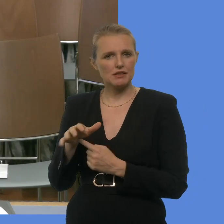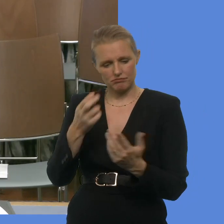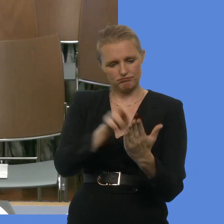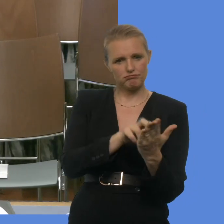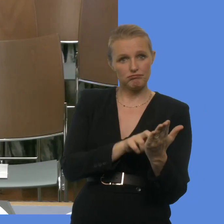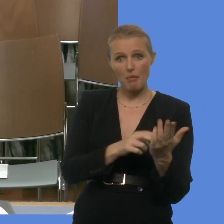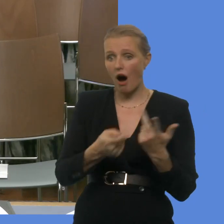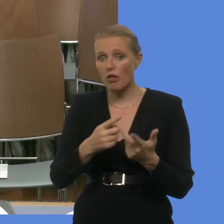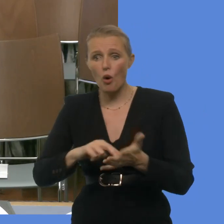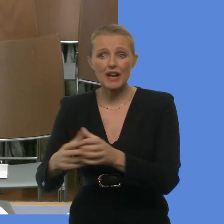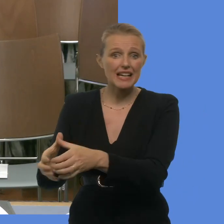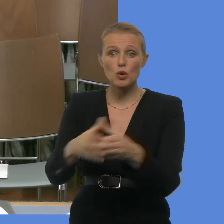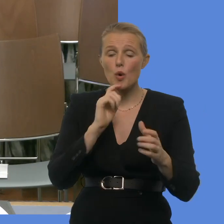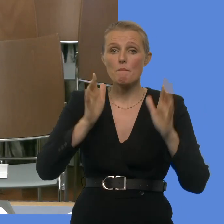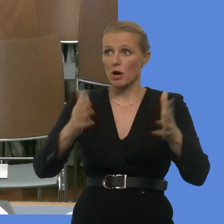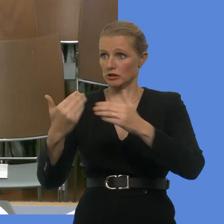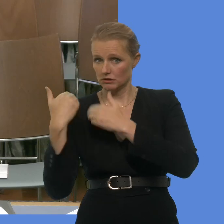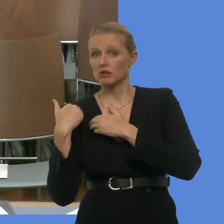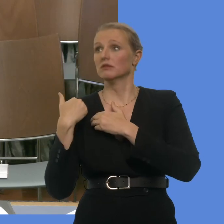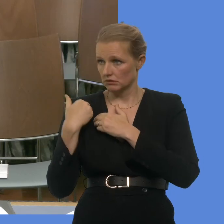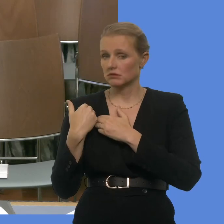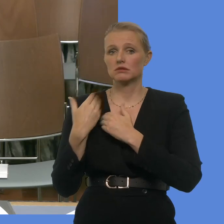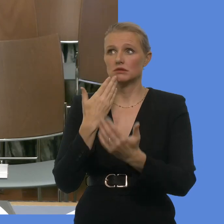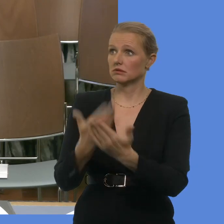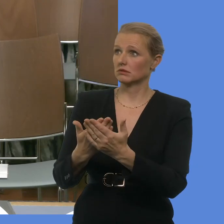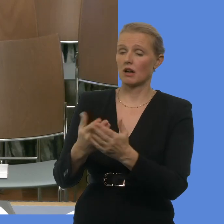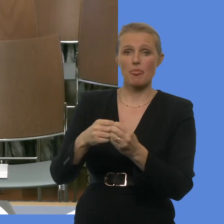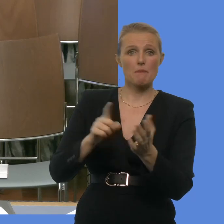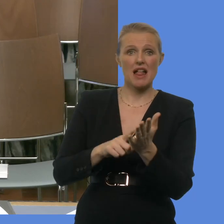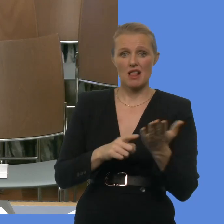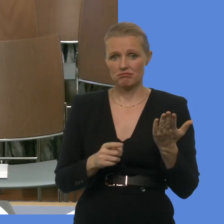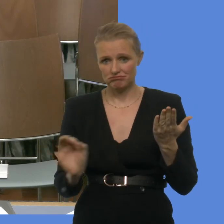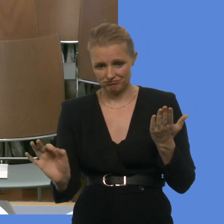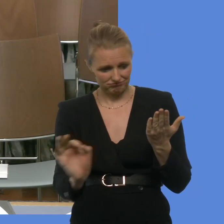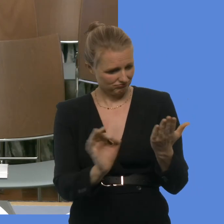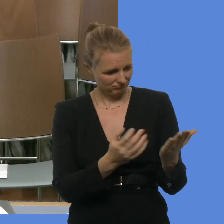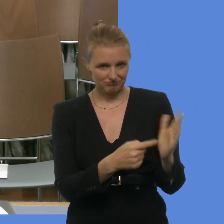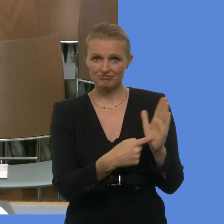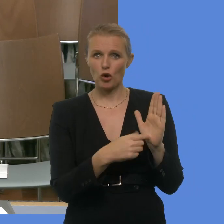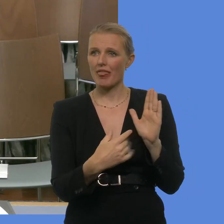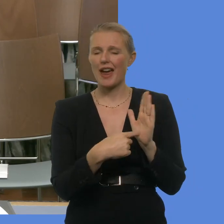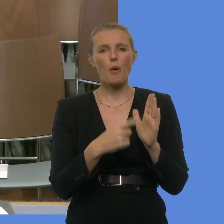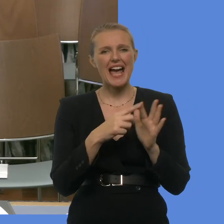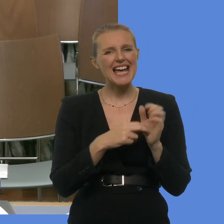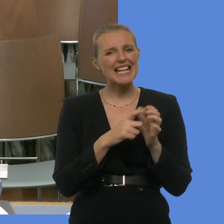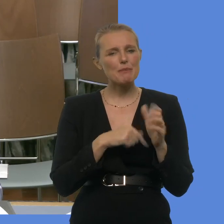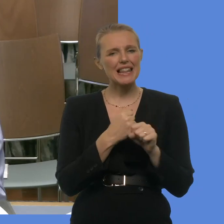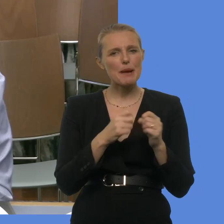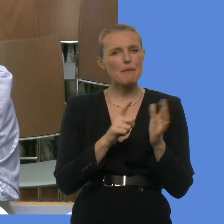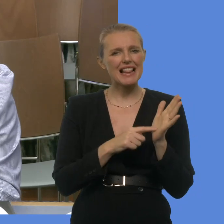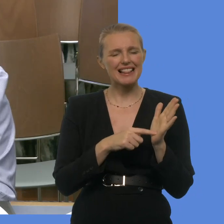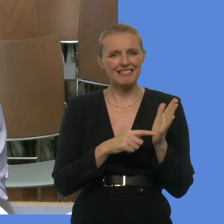we don't know beyond that, who this list of prescribed organisations are. So but in terms